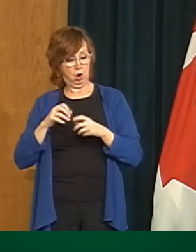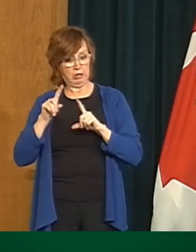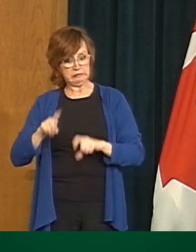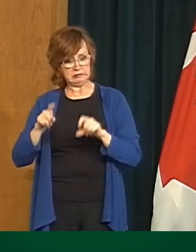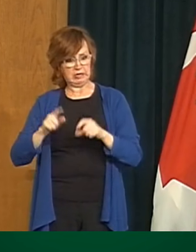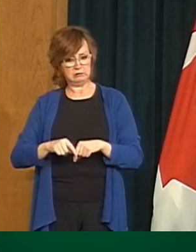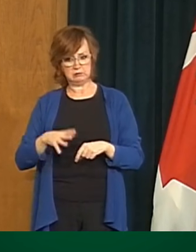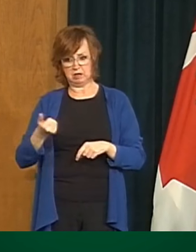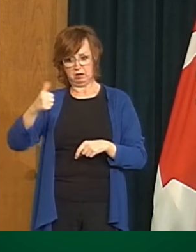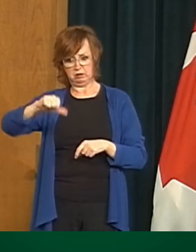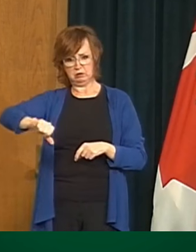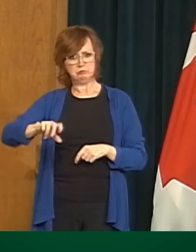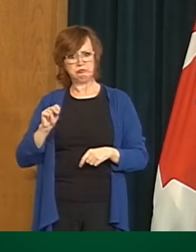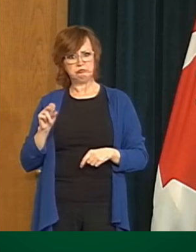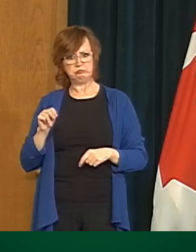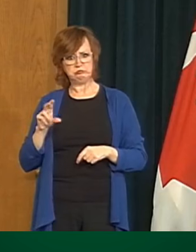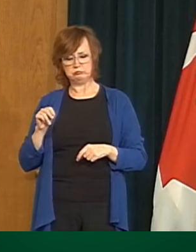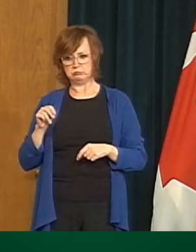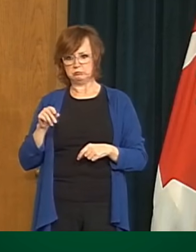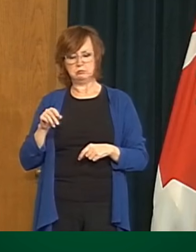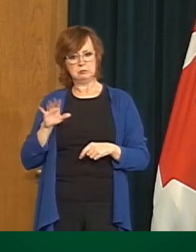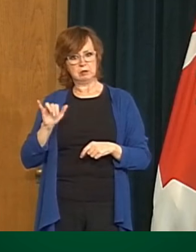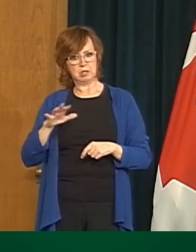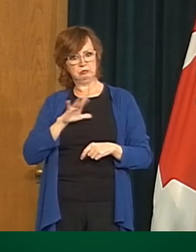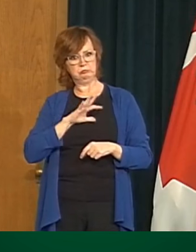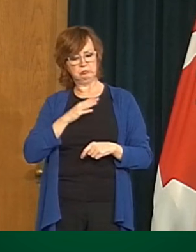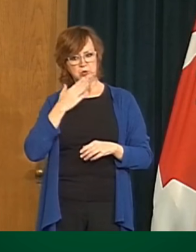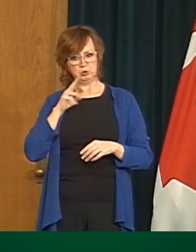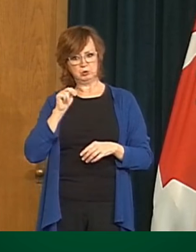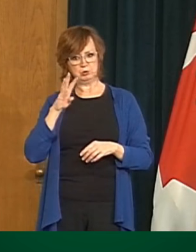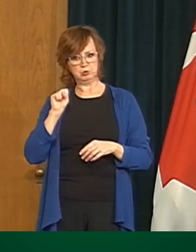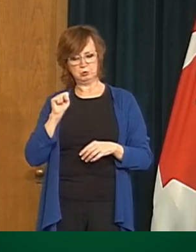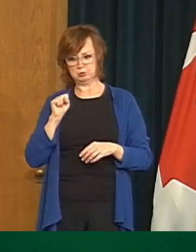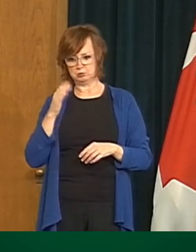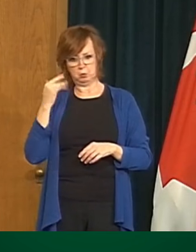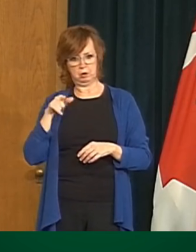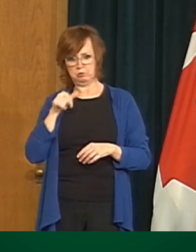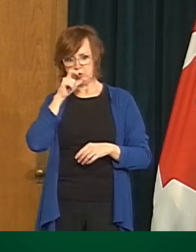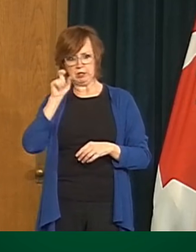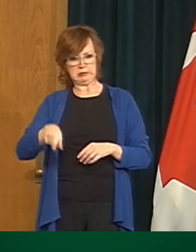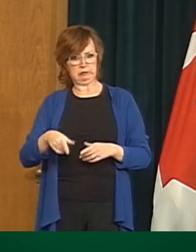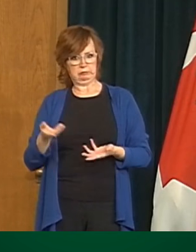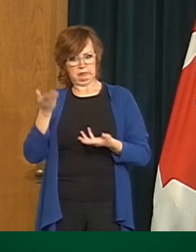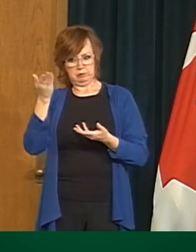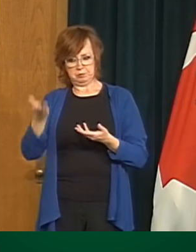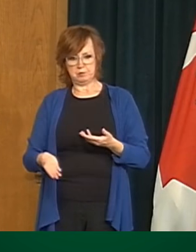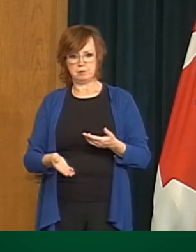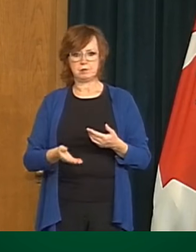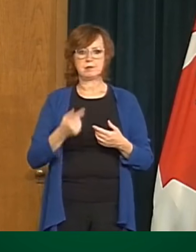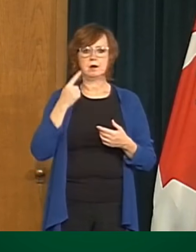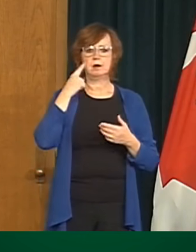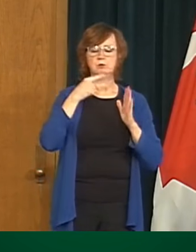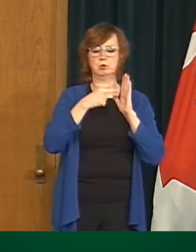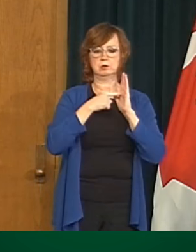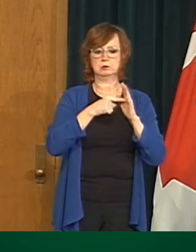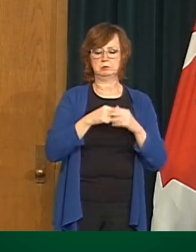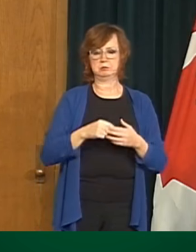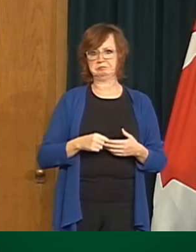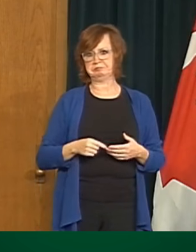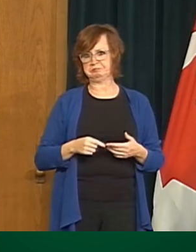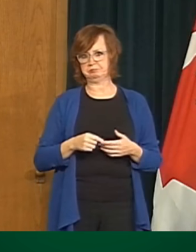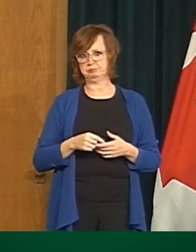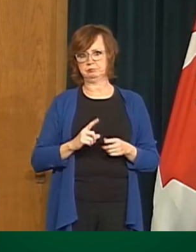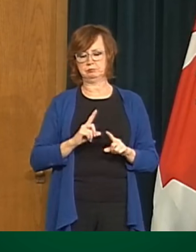the vast number of communities here in Saskatchewan. If you look at what is happening in an area, well, you pick a few areas,